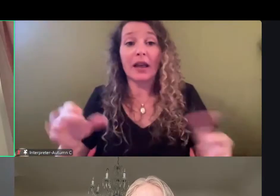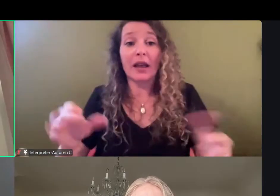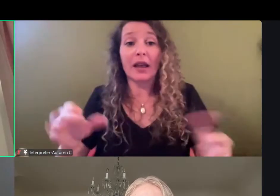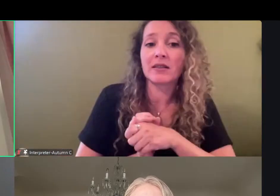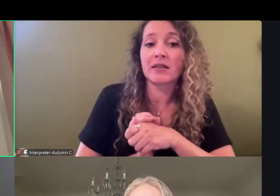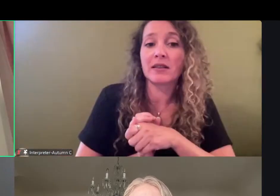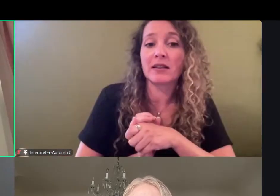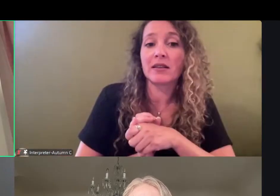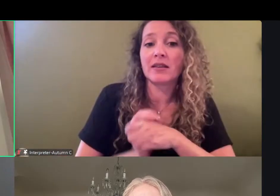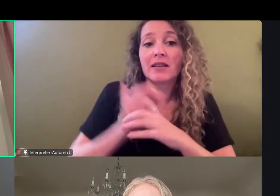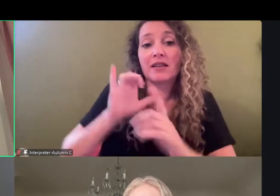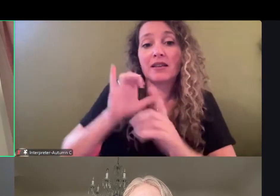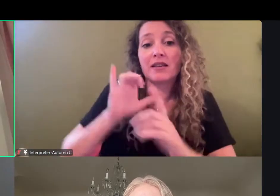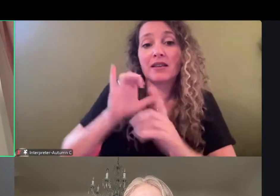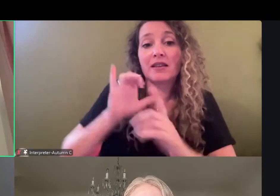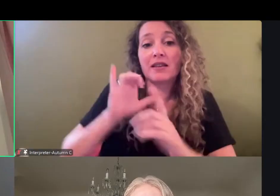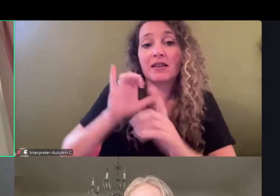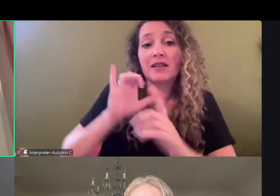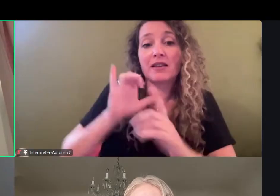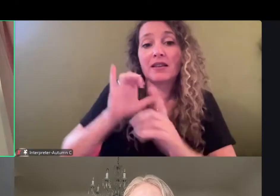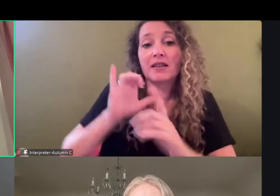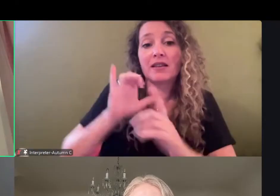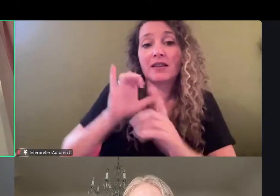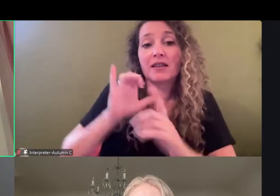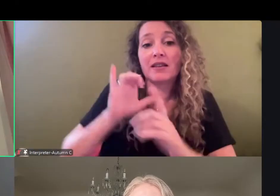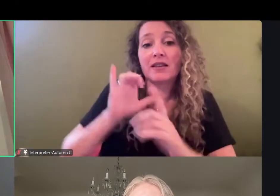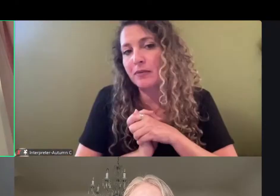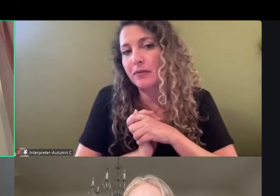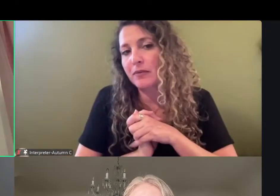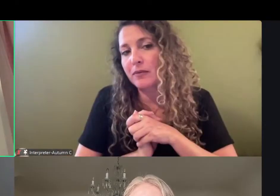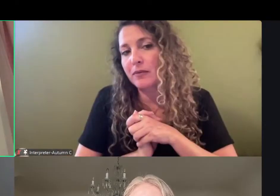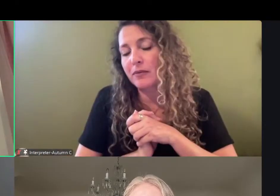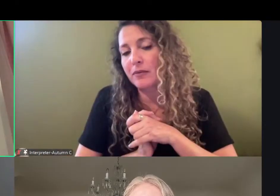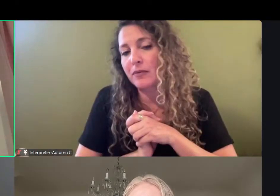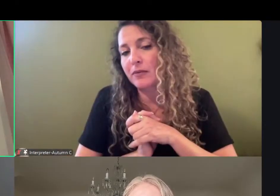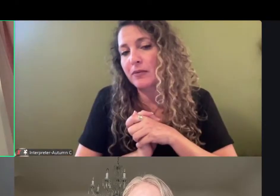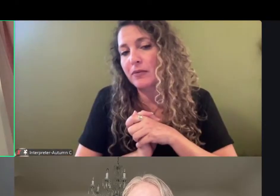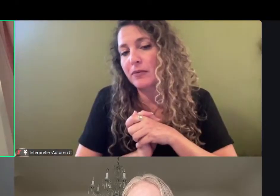that's ultimately, what we want to be able to do.